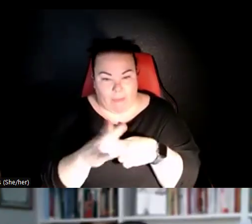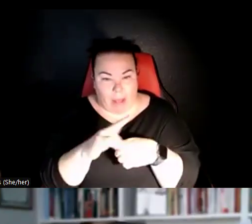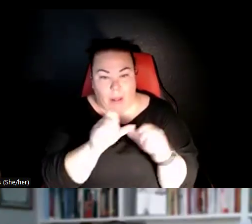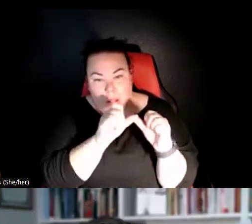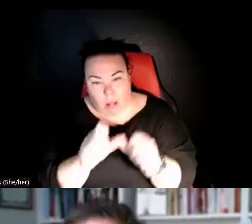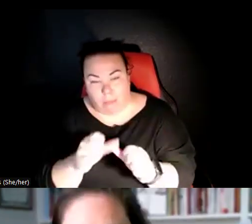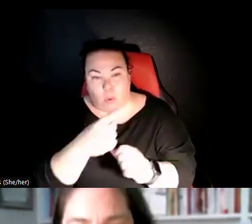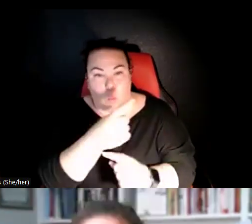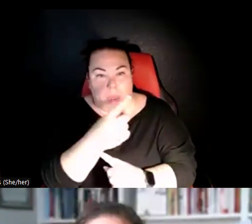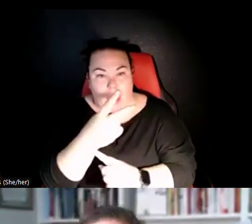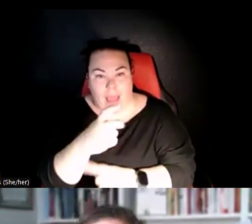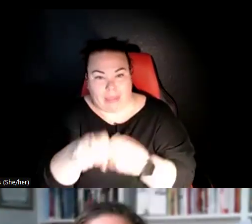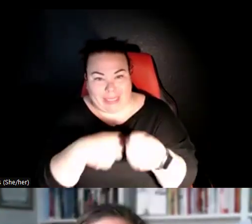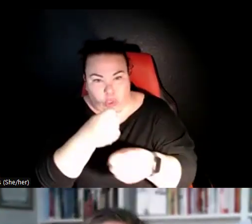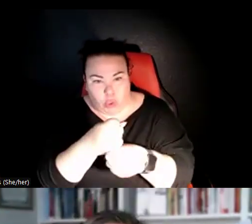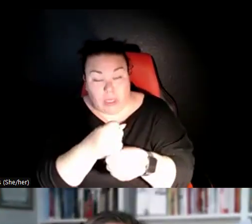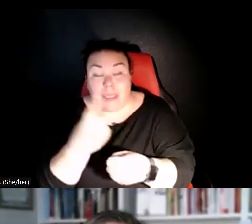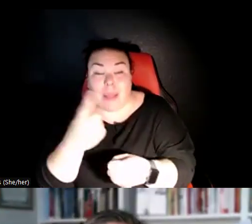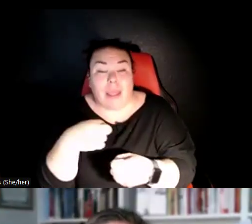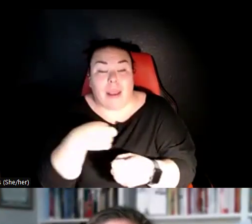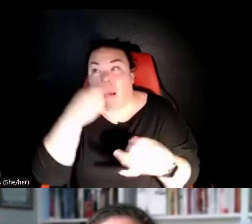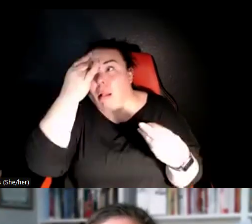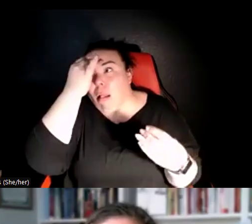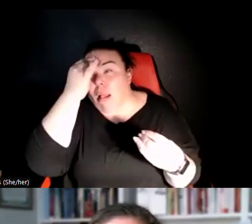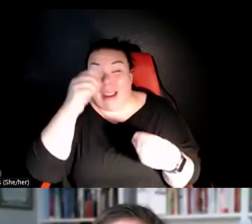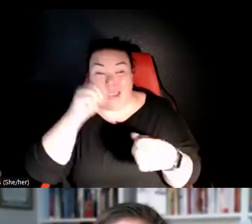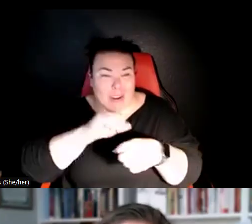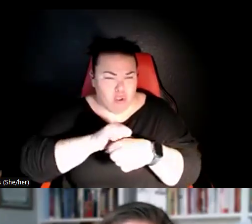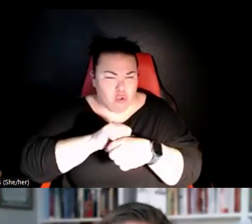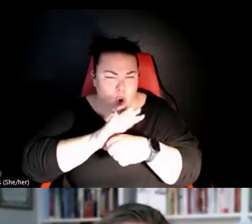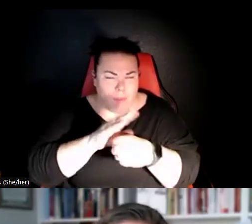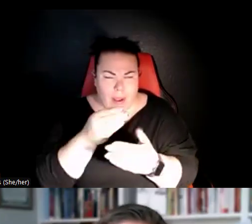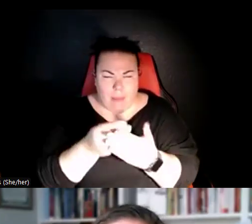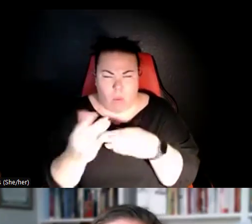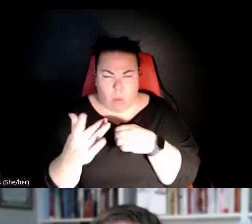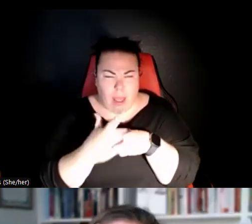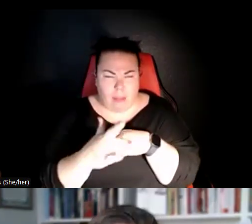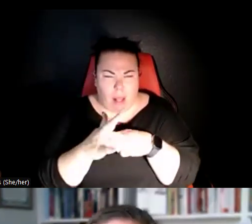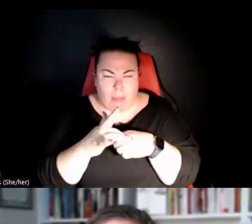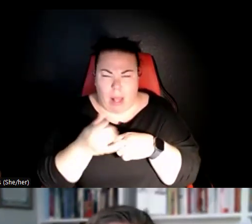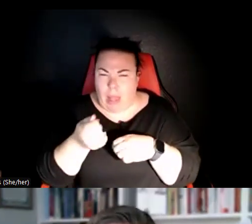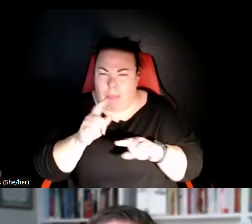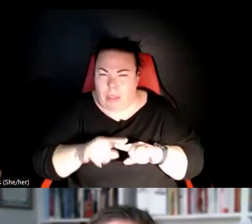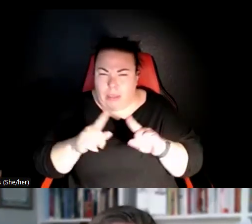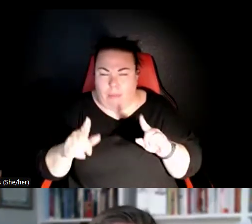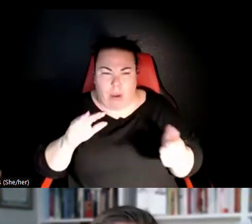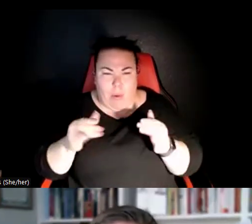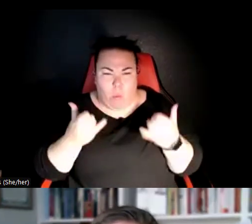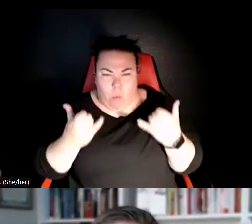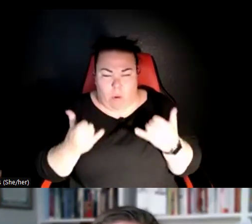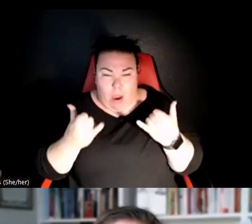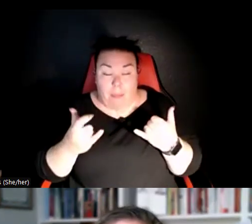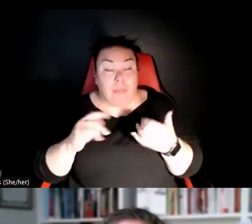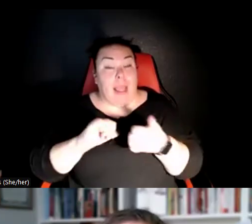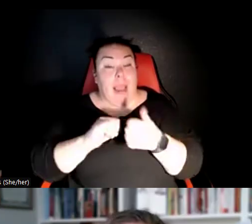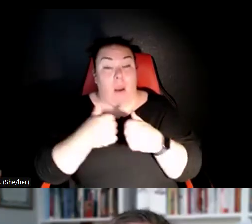re-dream about, is that, COVID funds were available in a different way. And so the way that we were able to problem solve for